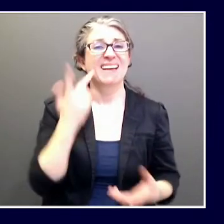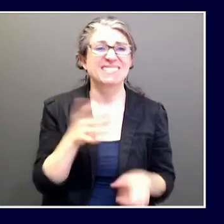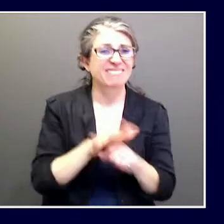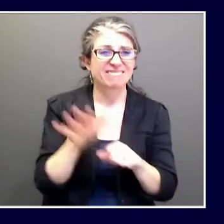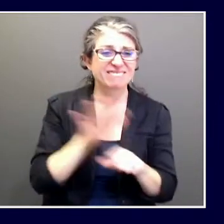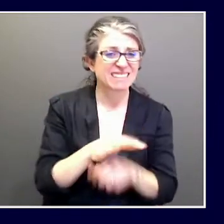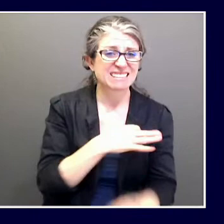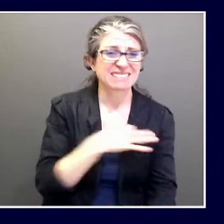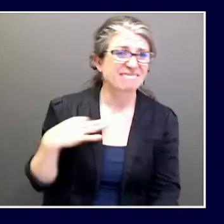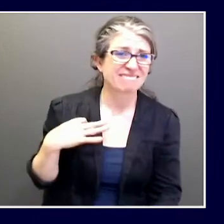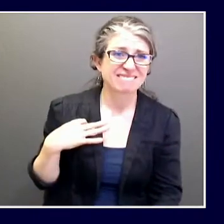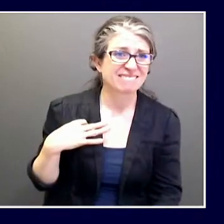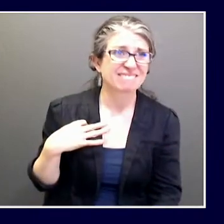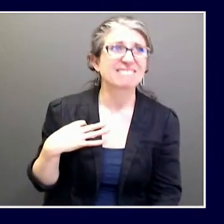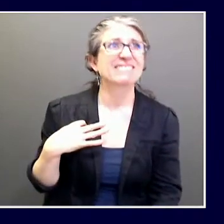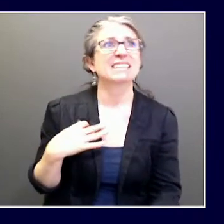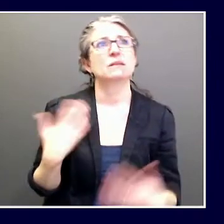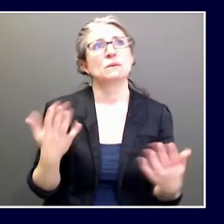But Commissioner,